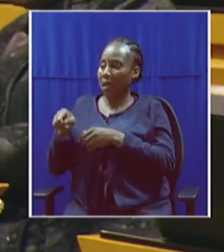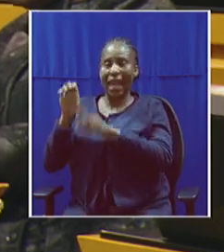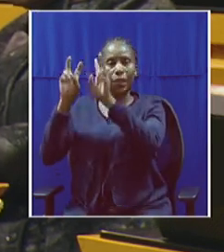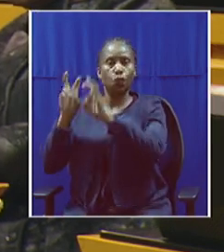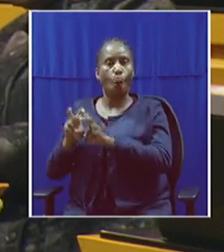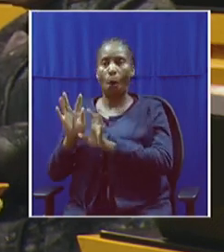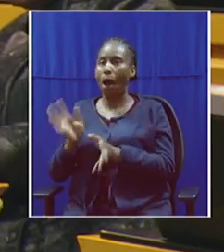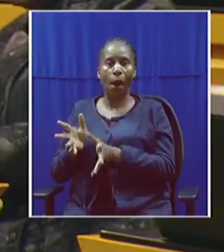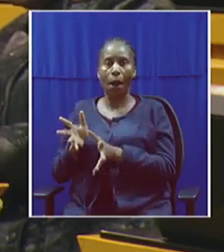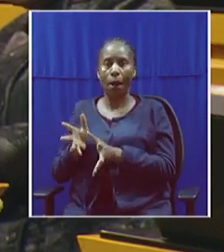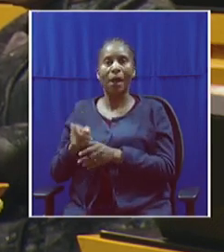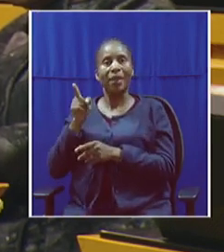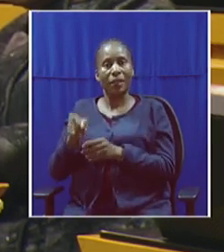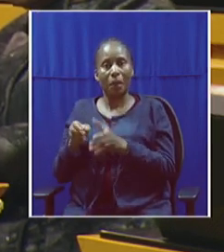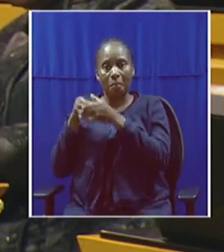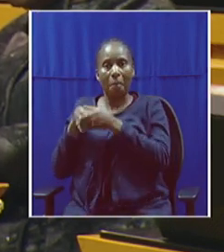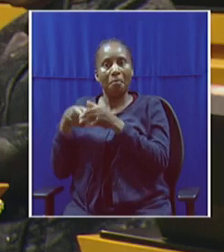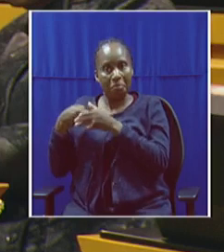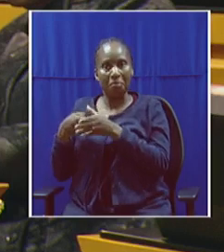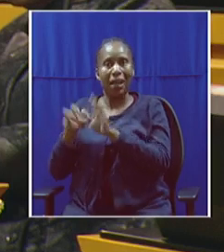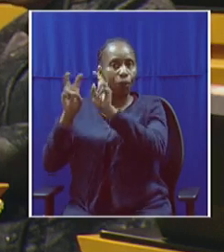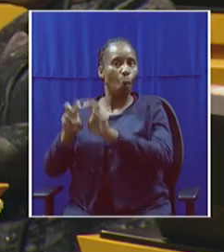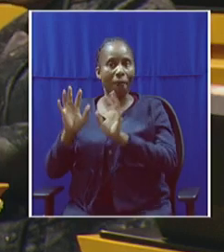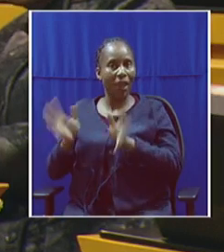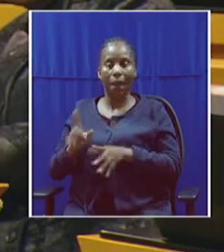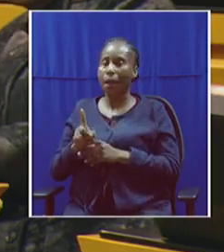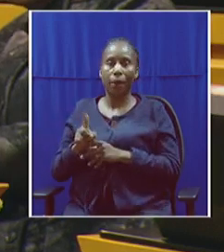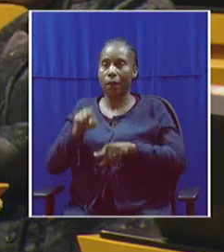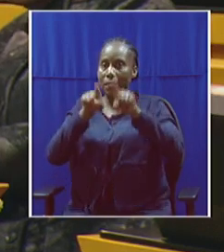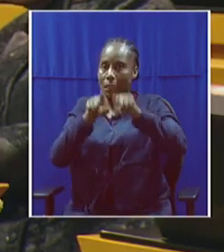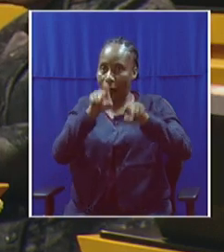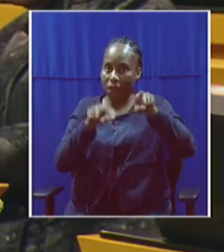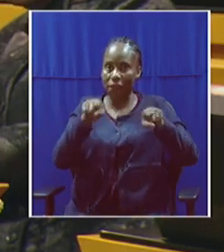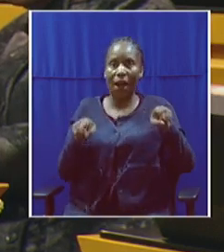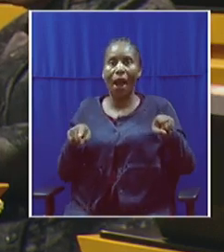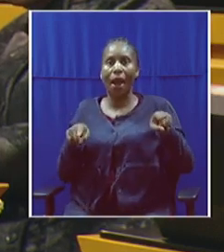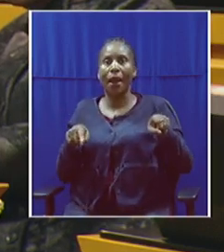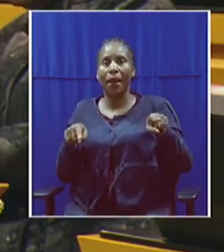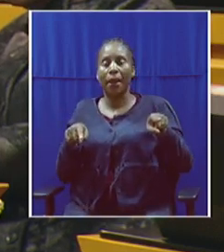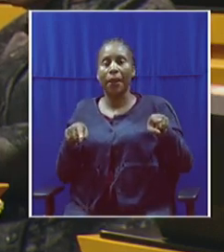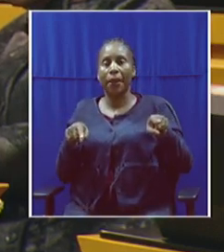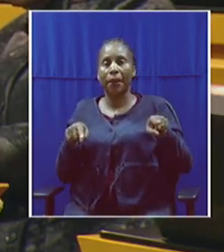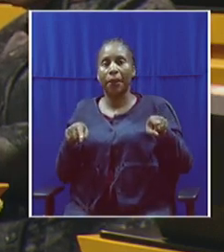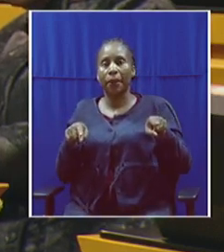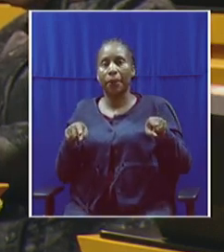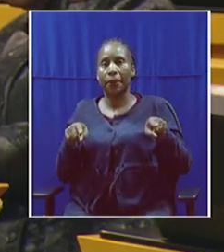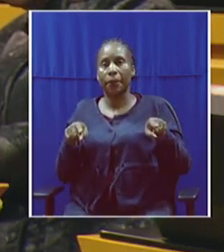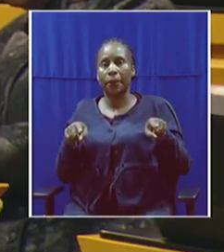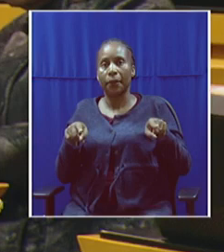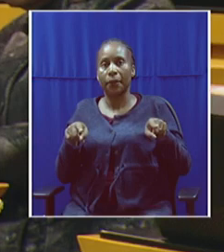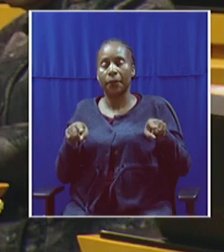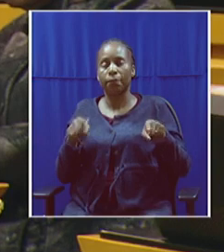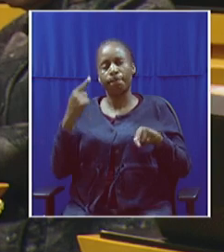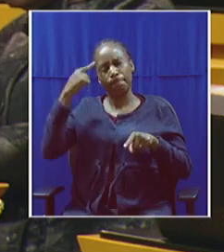longer a monopoly of escom Diversified and our assumption